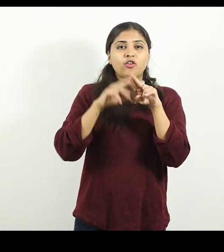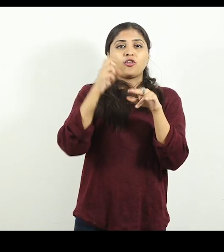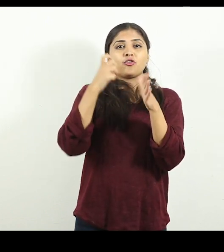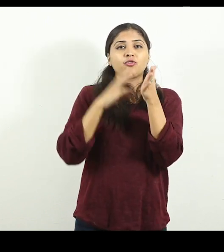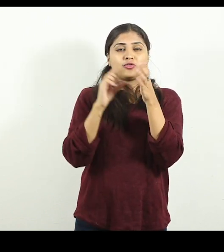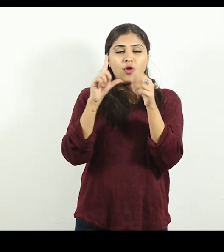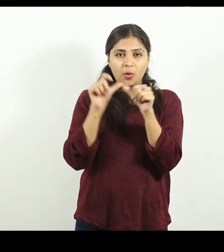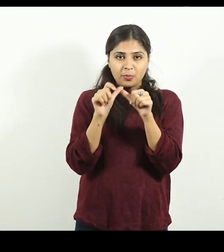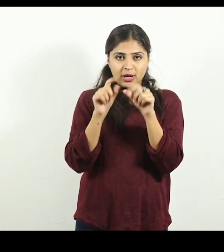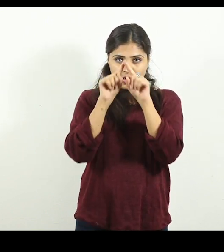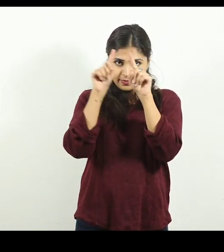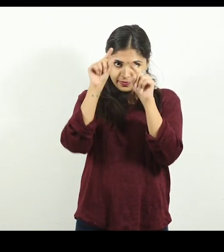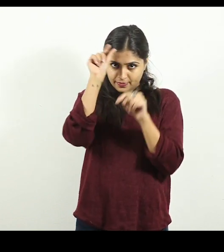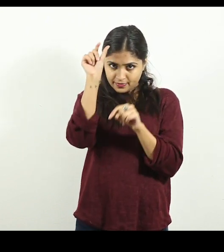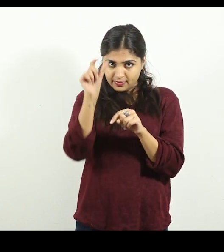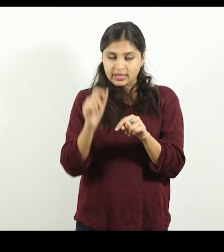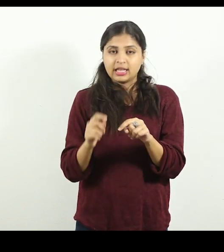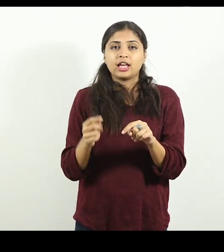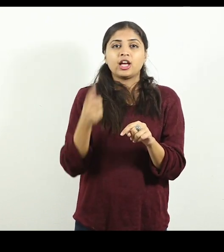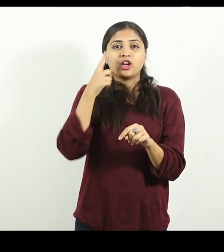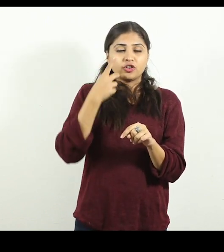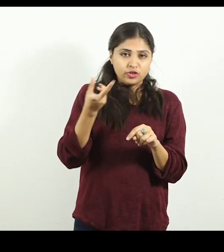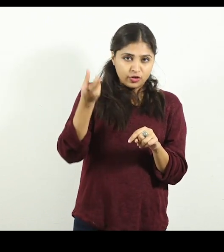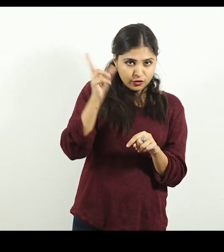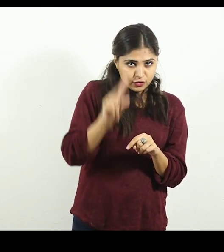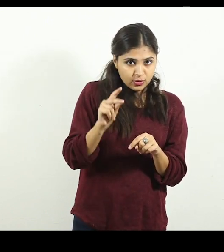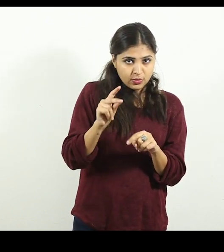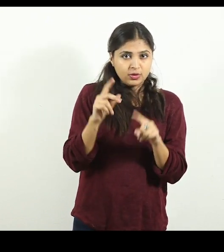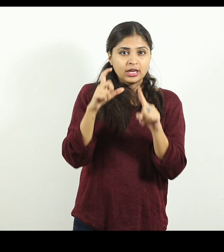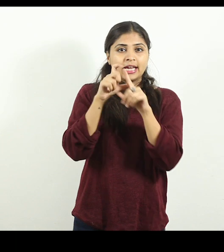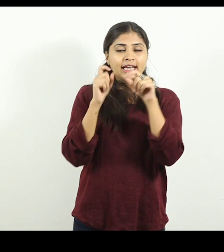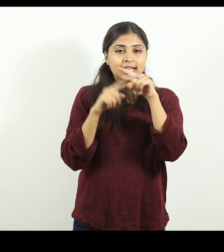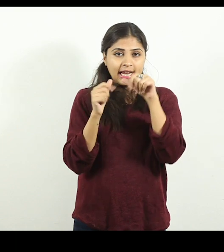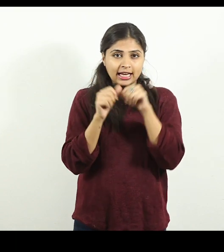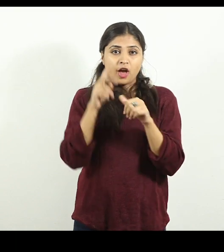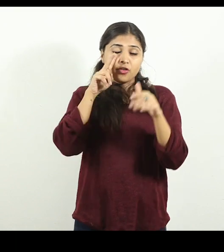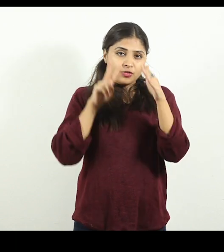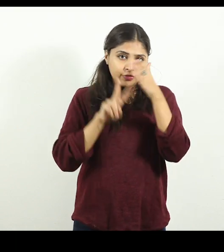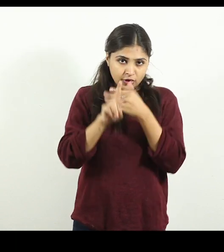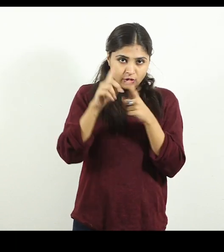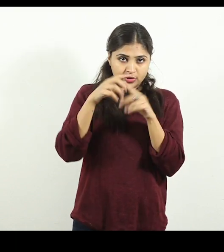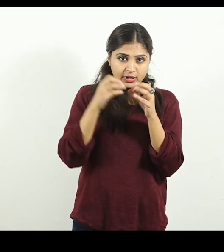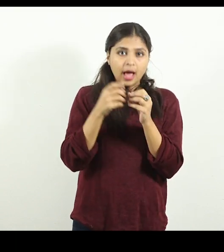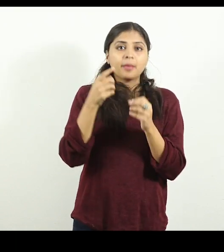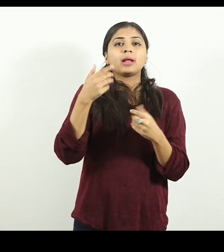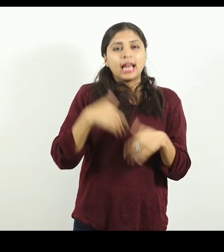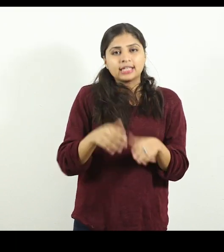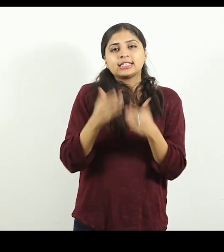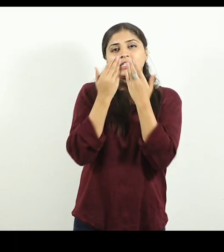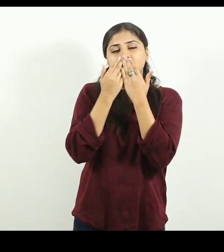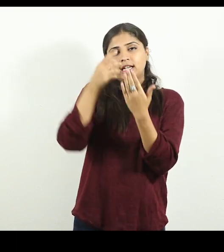Formula tab, Data tab, Review tab, View tab. Let's study about them in detail.